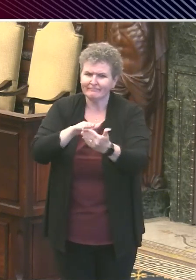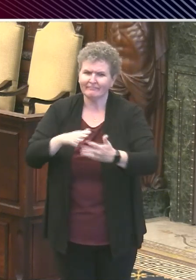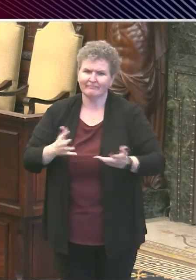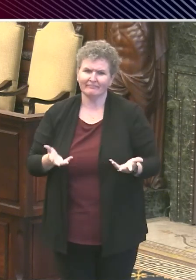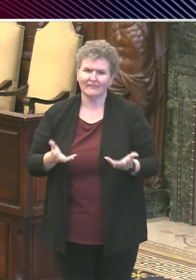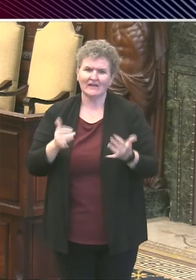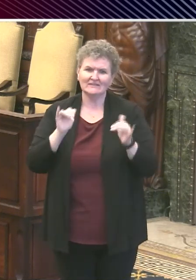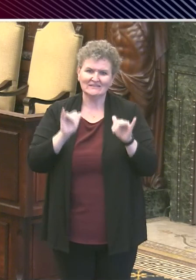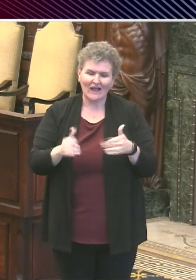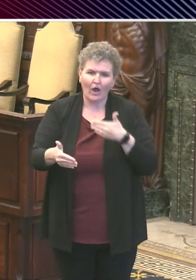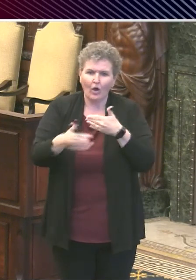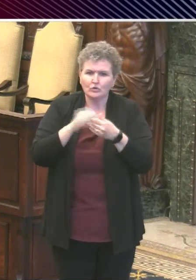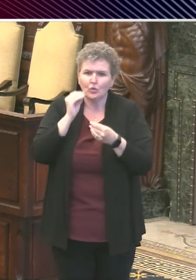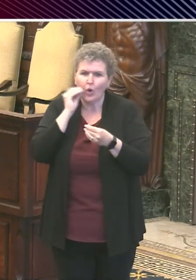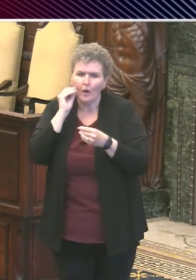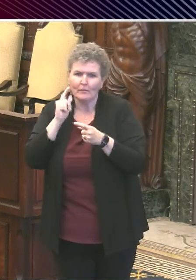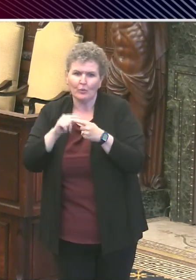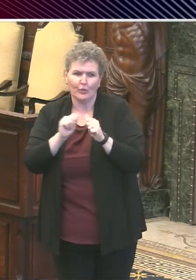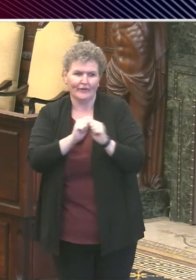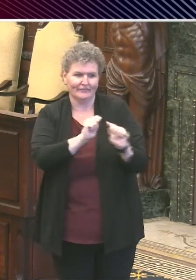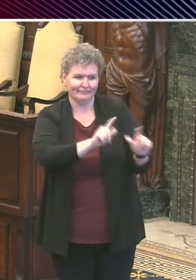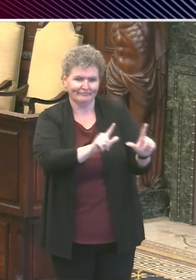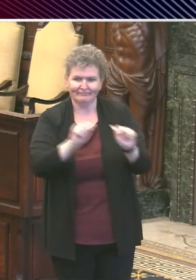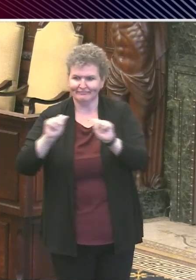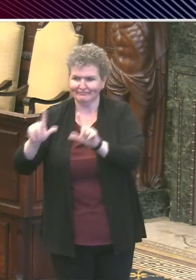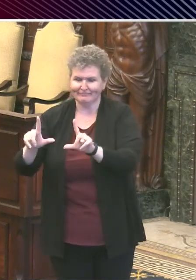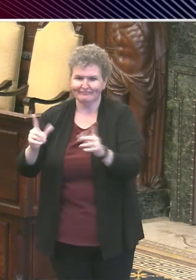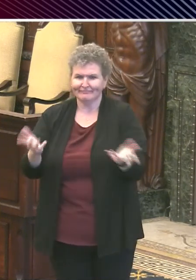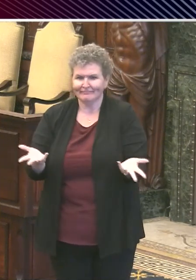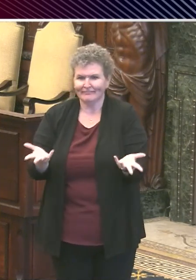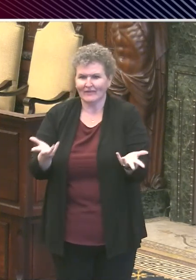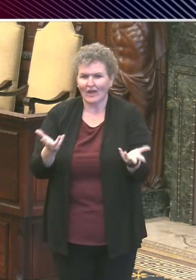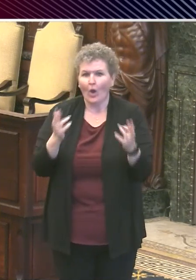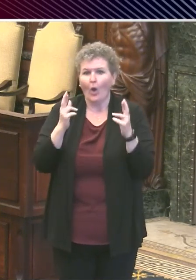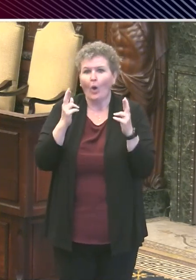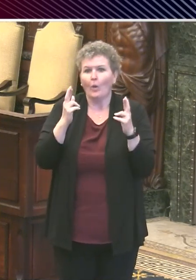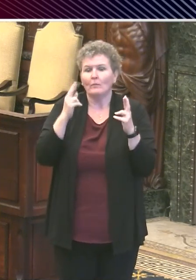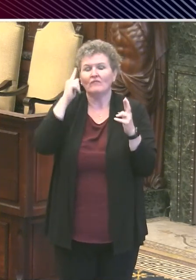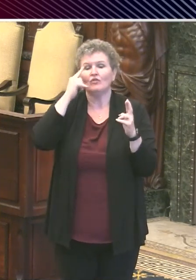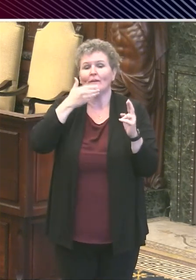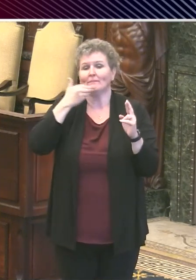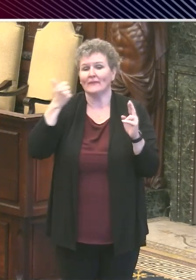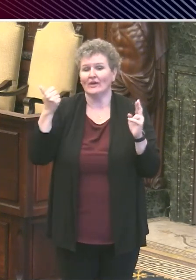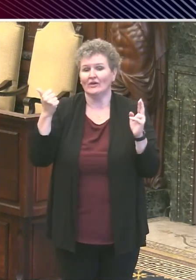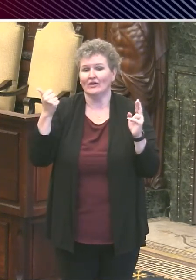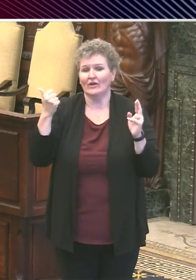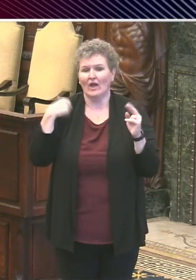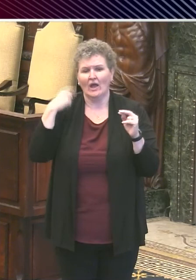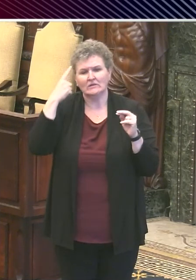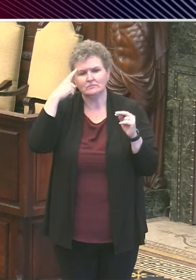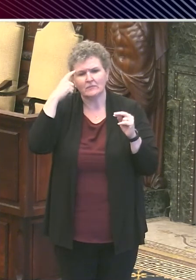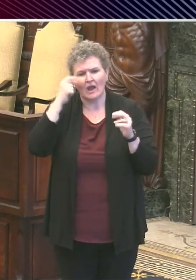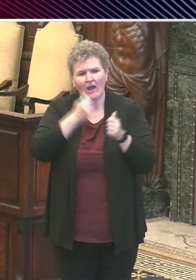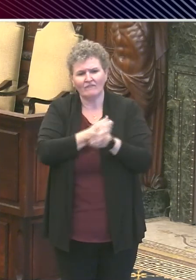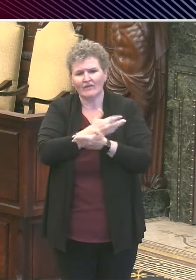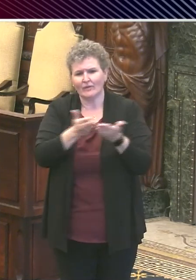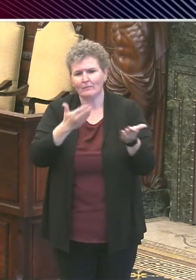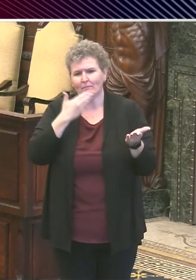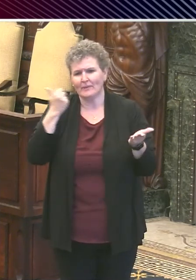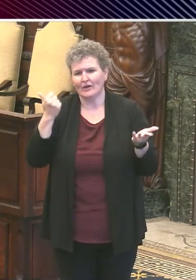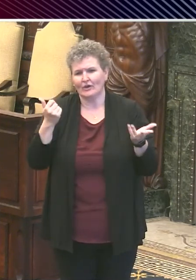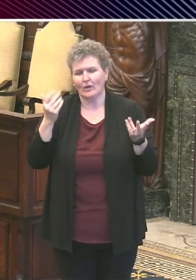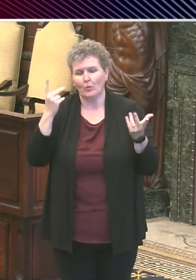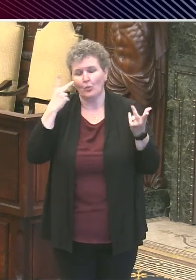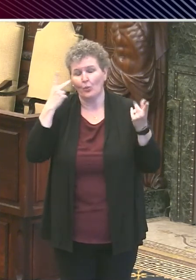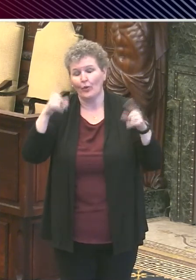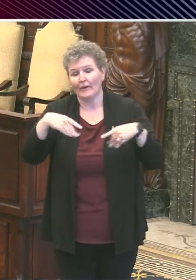things remotely. We'll hope for the best. I suspect it'll be okay tonight, and we'll see how it goes.